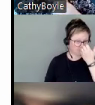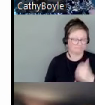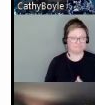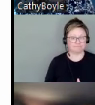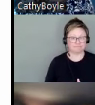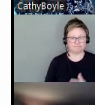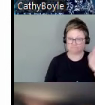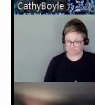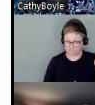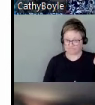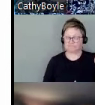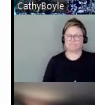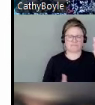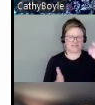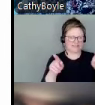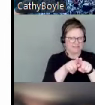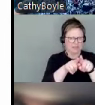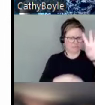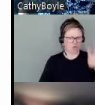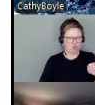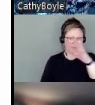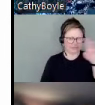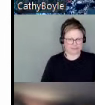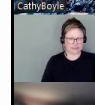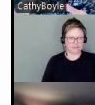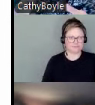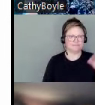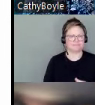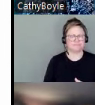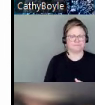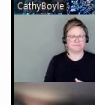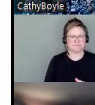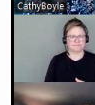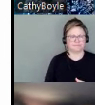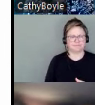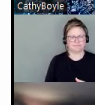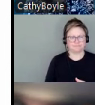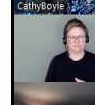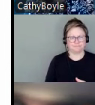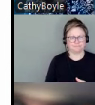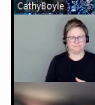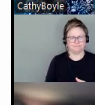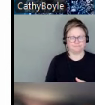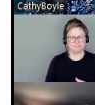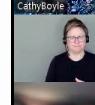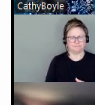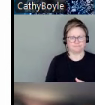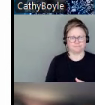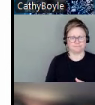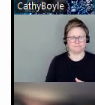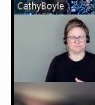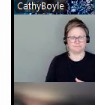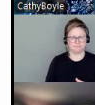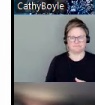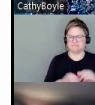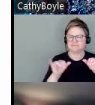Okay, so here is our grid, and you can see the similarities to the chart we constructed in